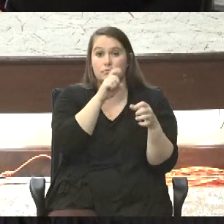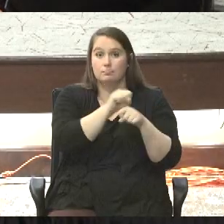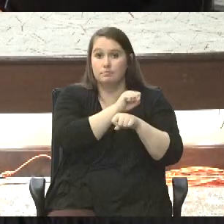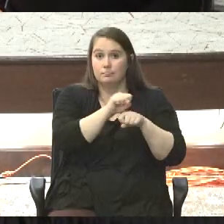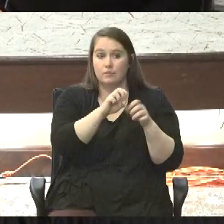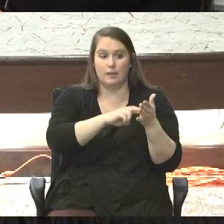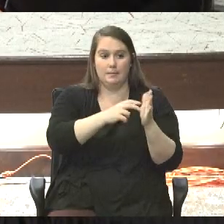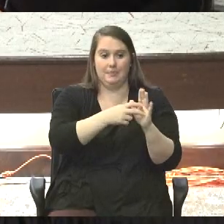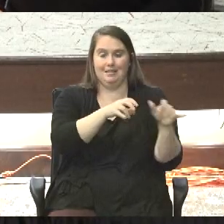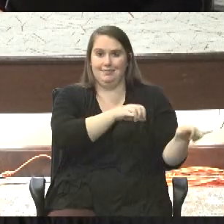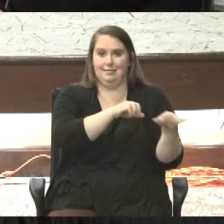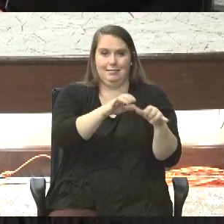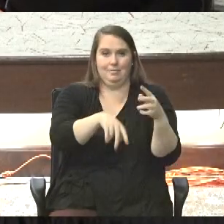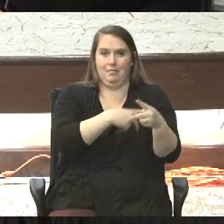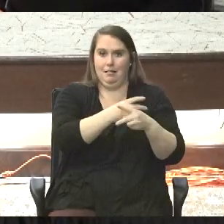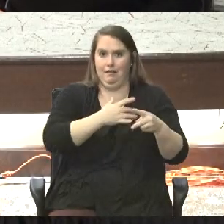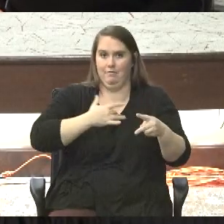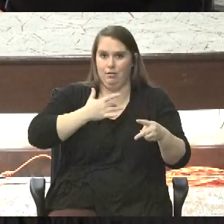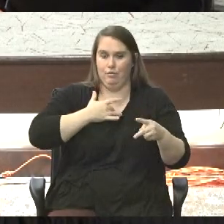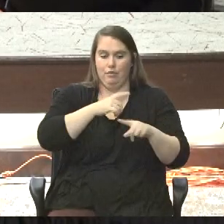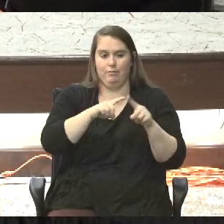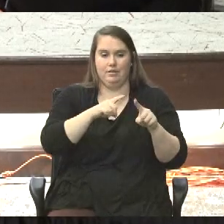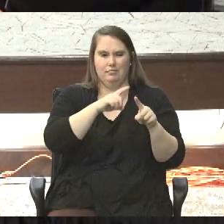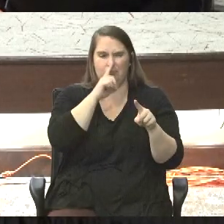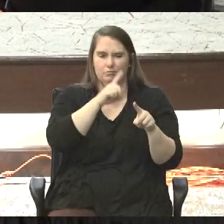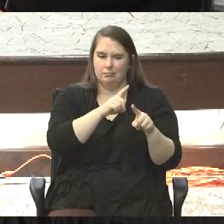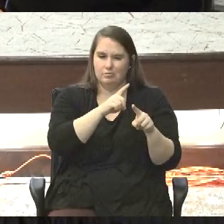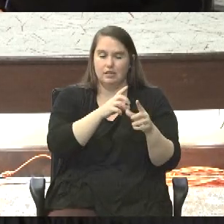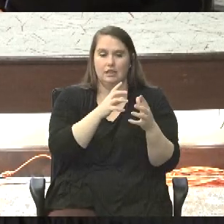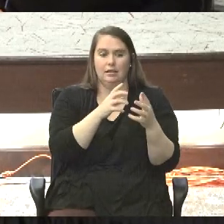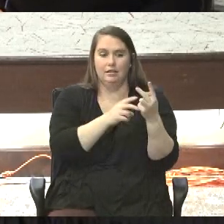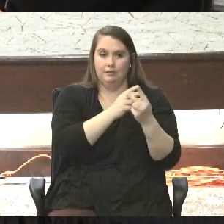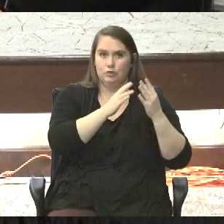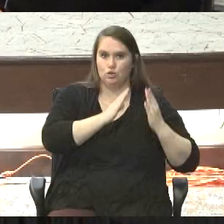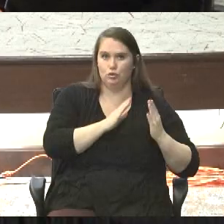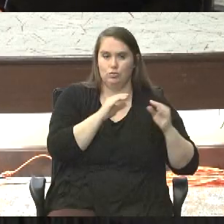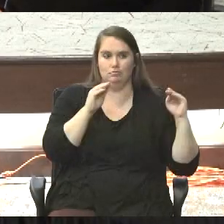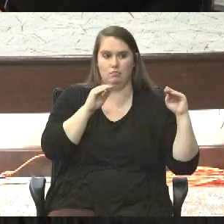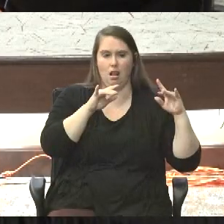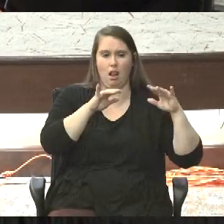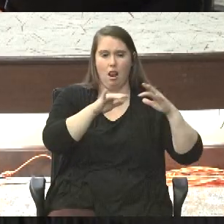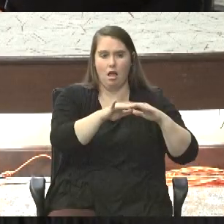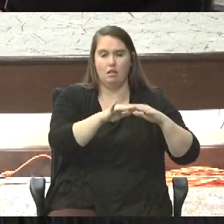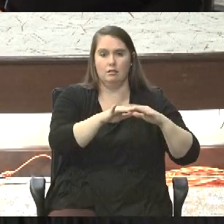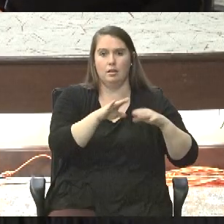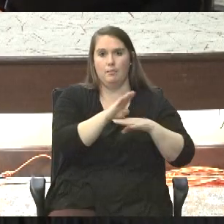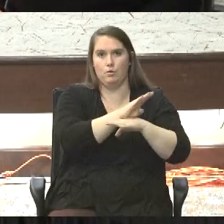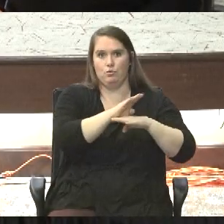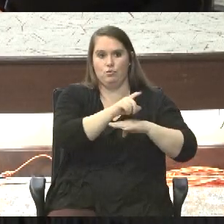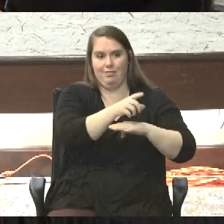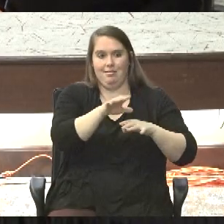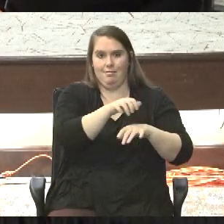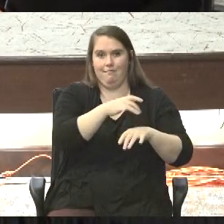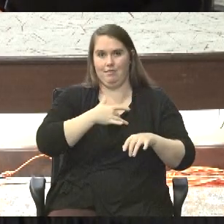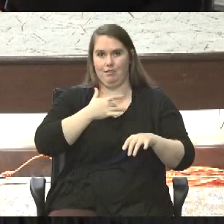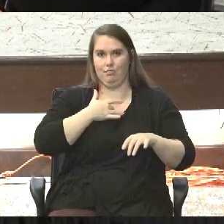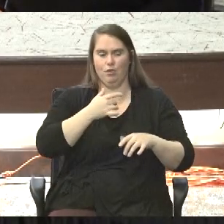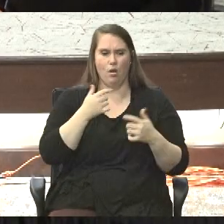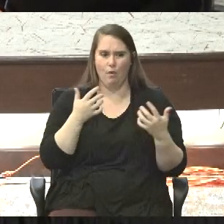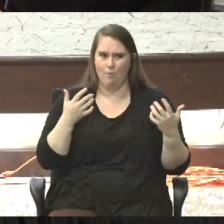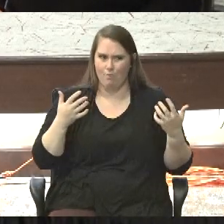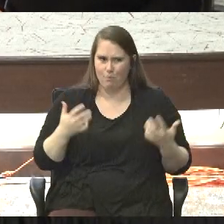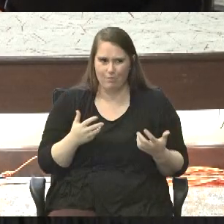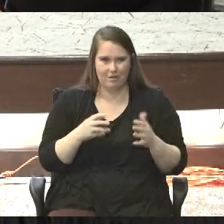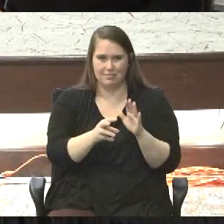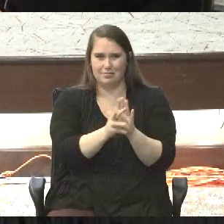same type of feel, but instead of moving from really a convention and visitors bureau feel into who are we and what are they